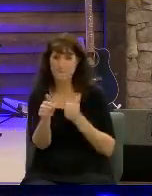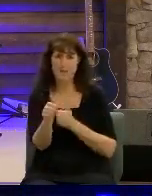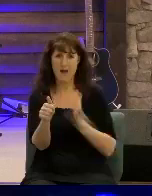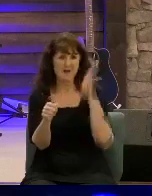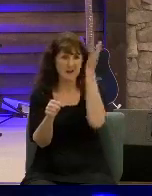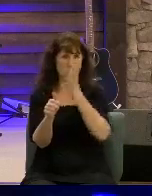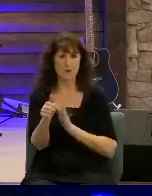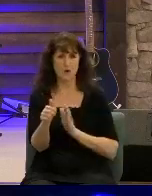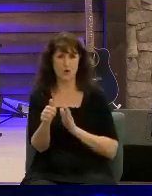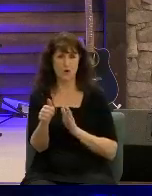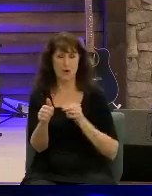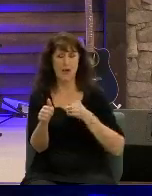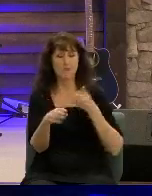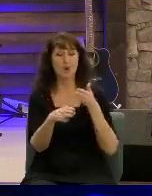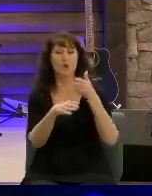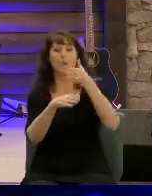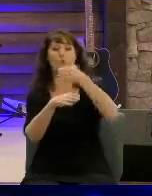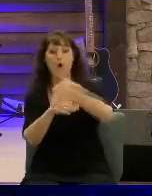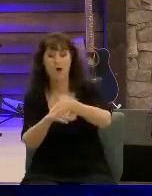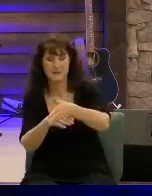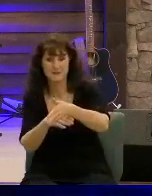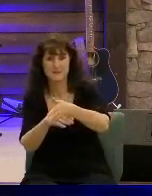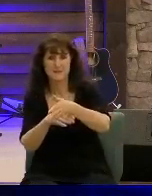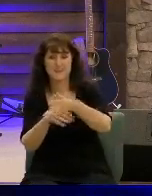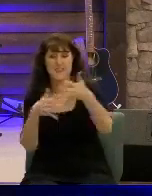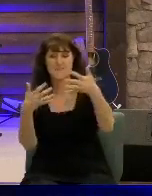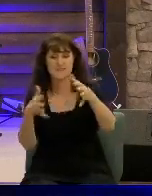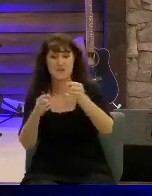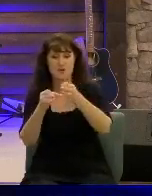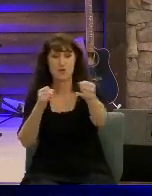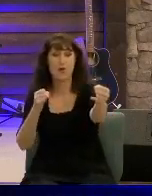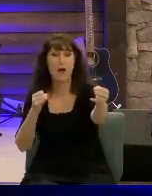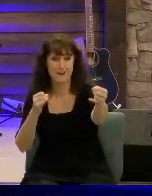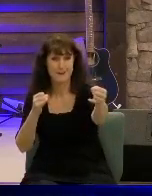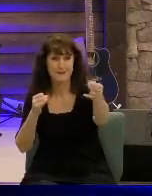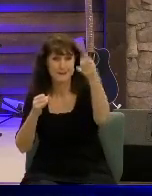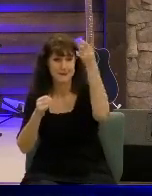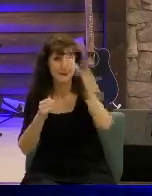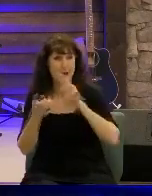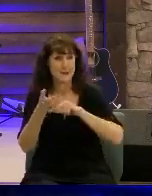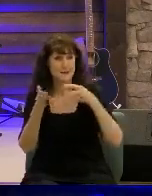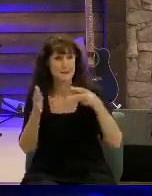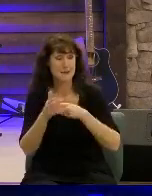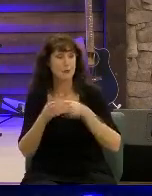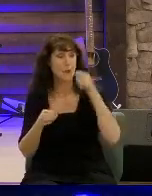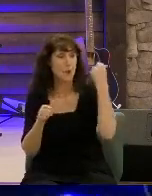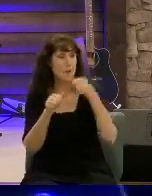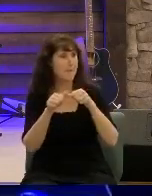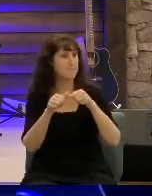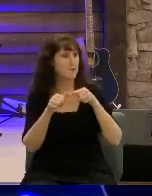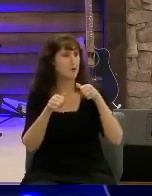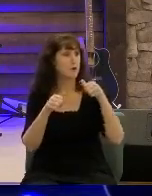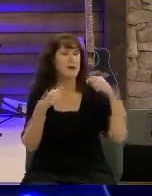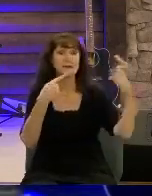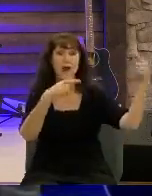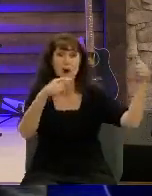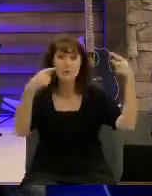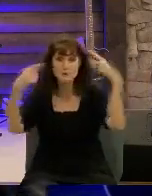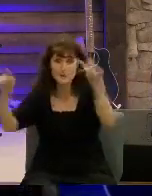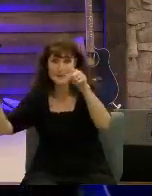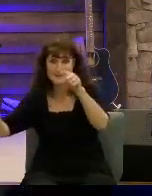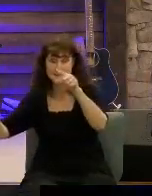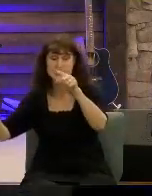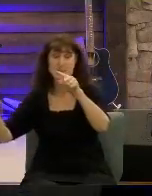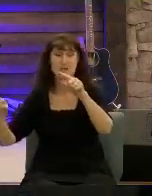go and cross the finish line the way God intended me to cross. Amen. Amen. So we love you. Remember the announcements that Paul gave us, announcements